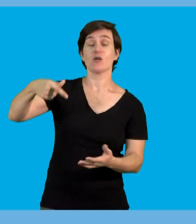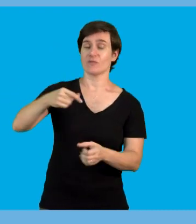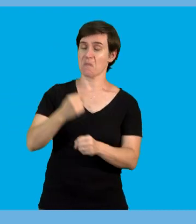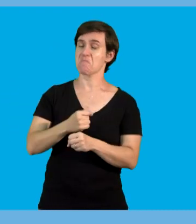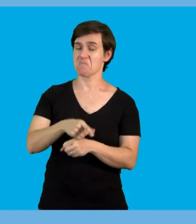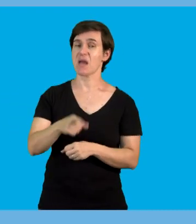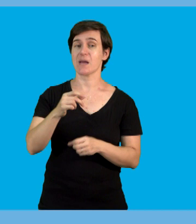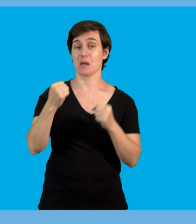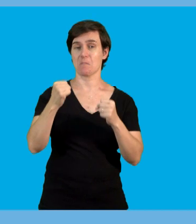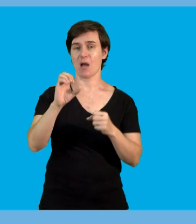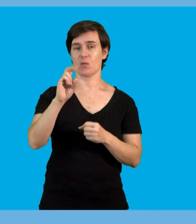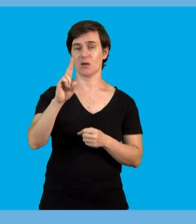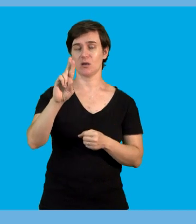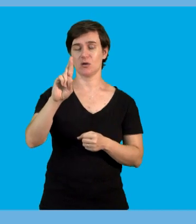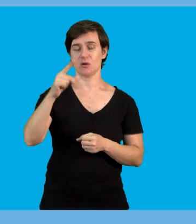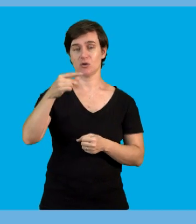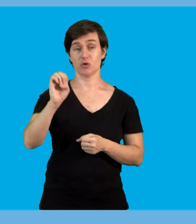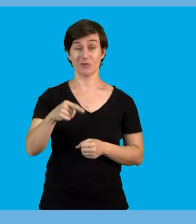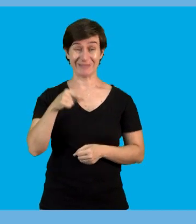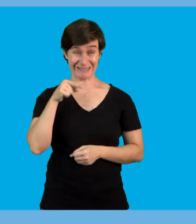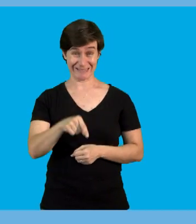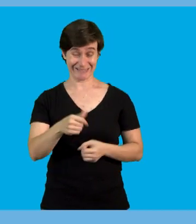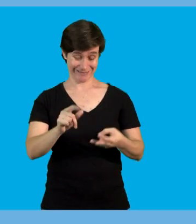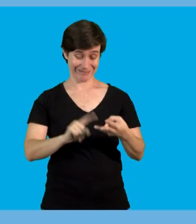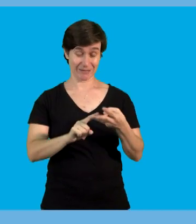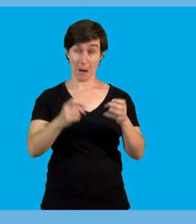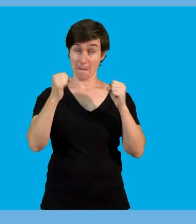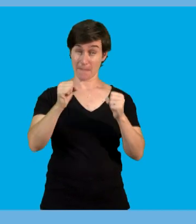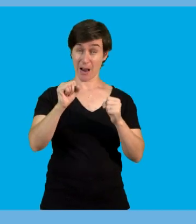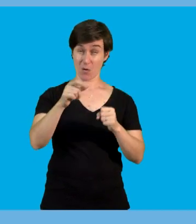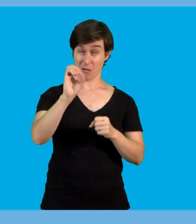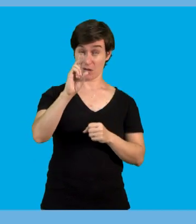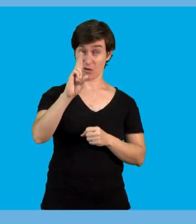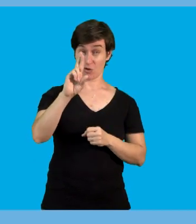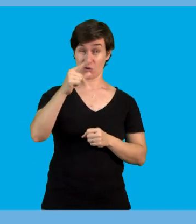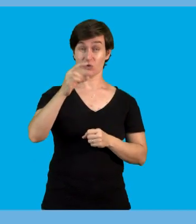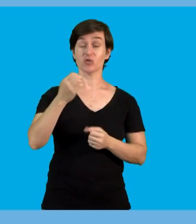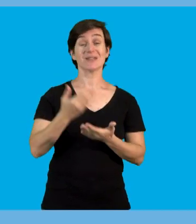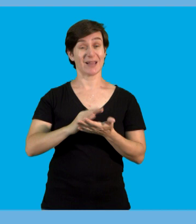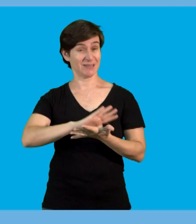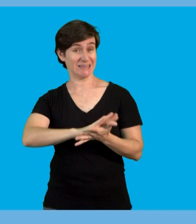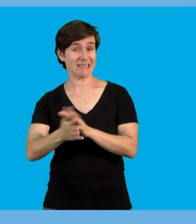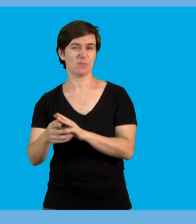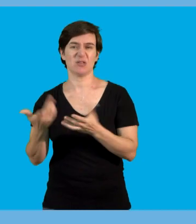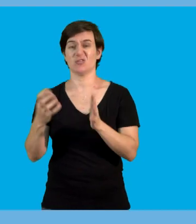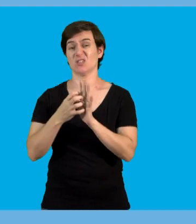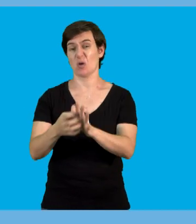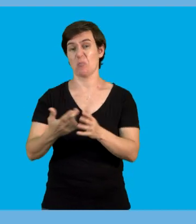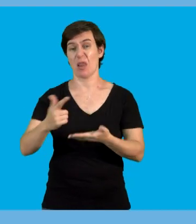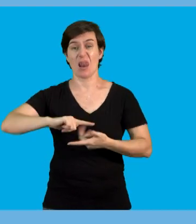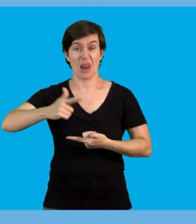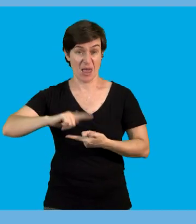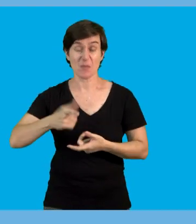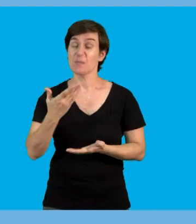Number 3, power surge can damage sensitive electronic devices such as computers. So